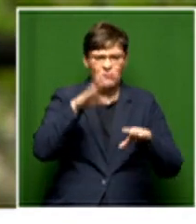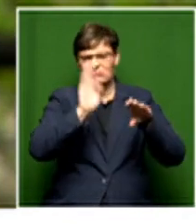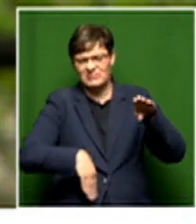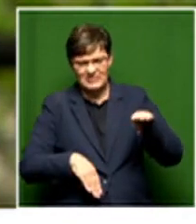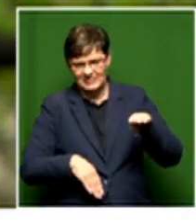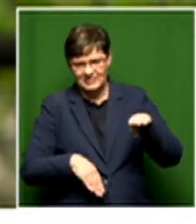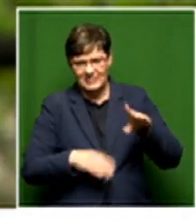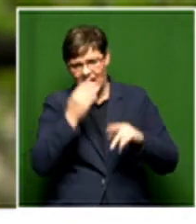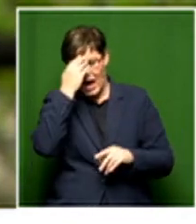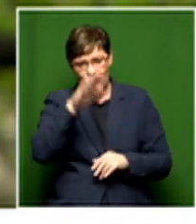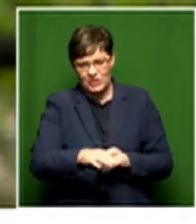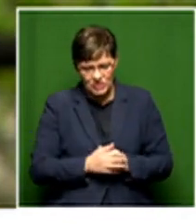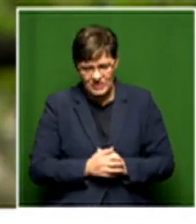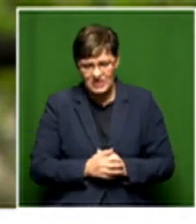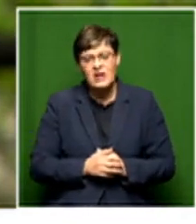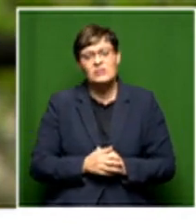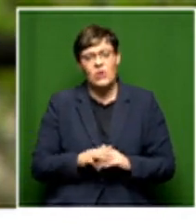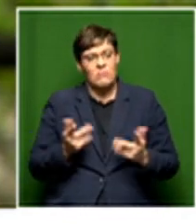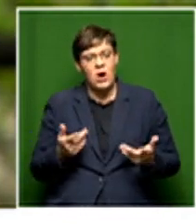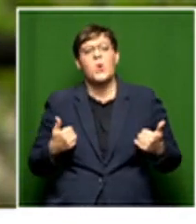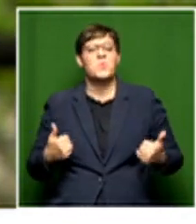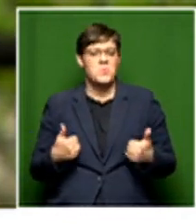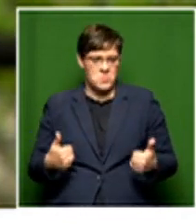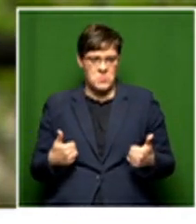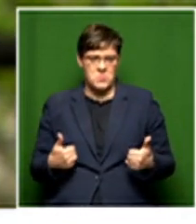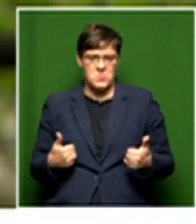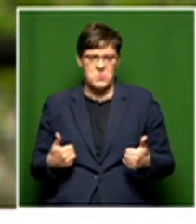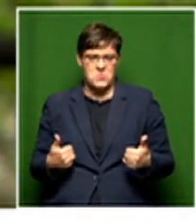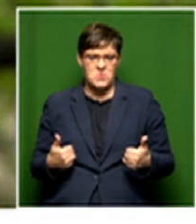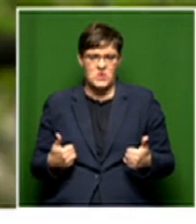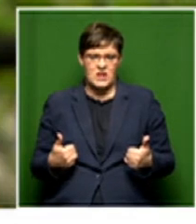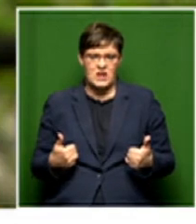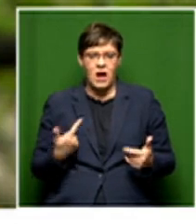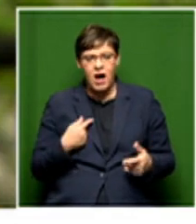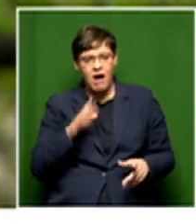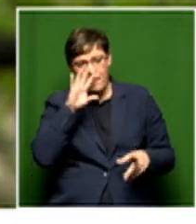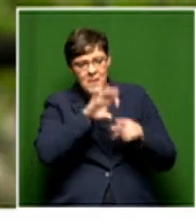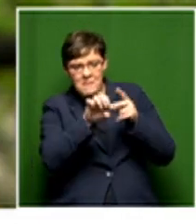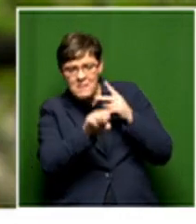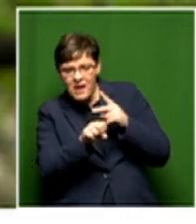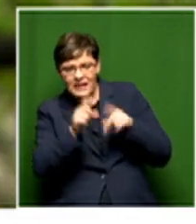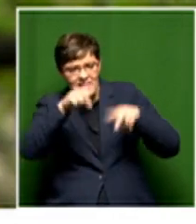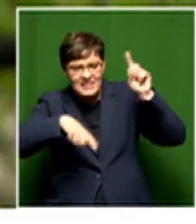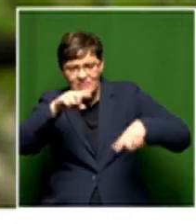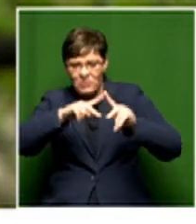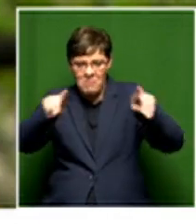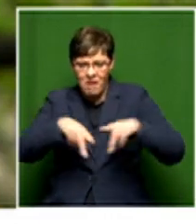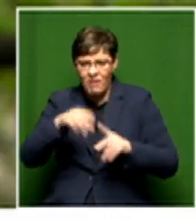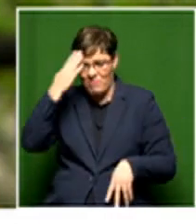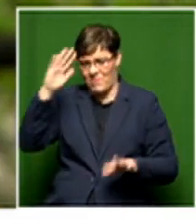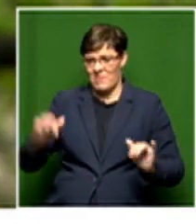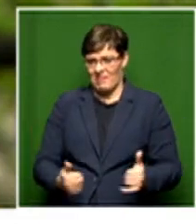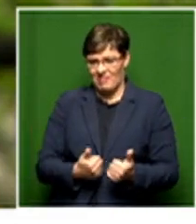discounted accommodation, and it is a good way to kind of get to know the different